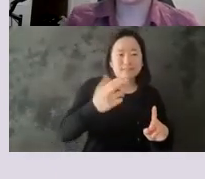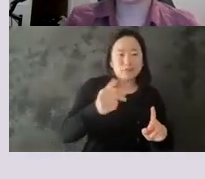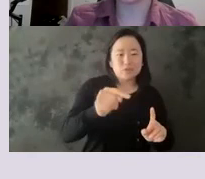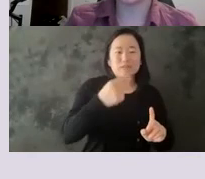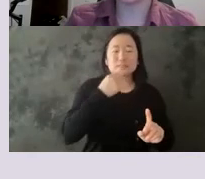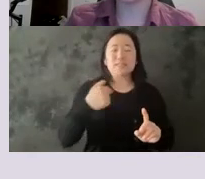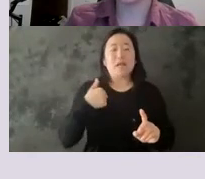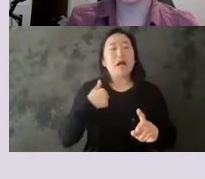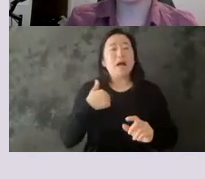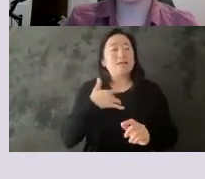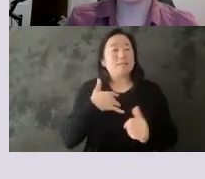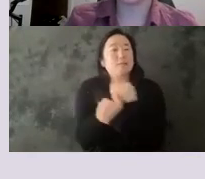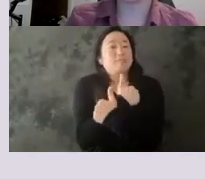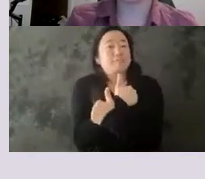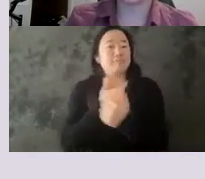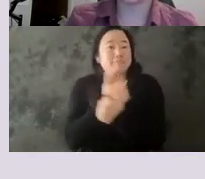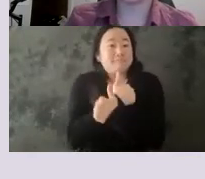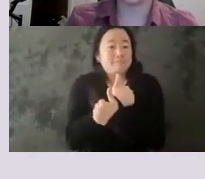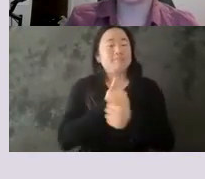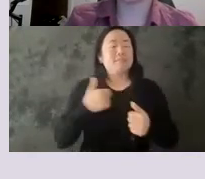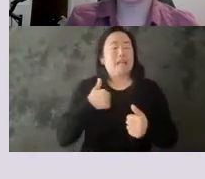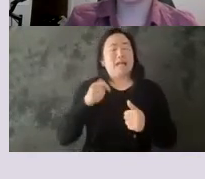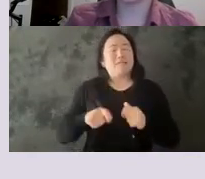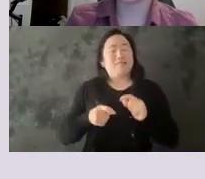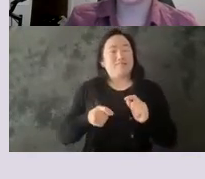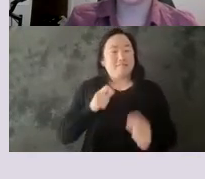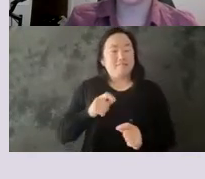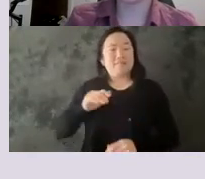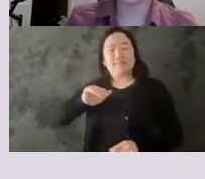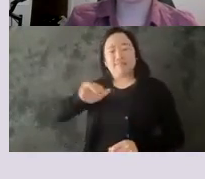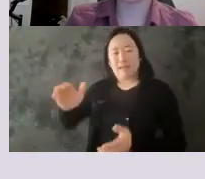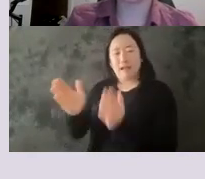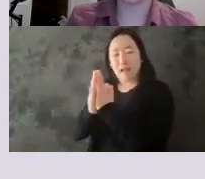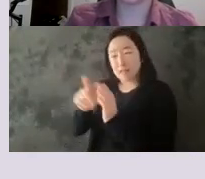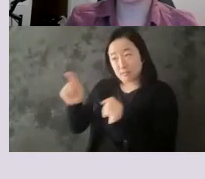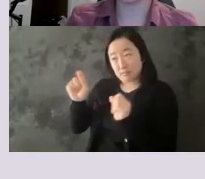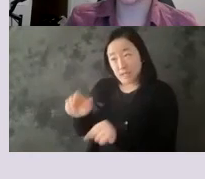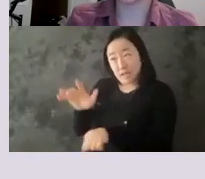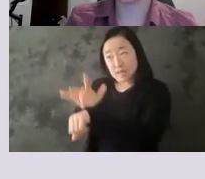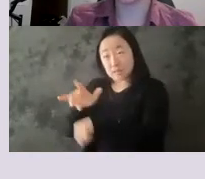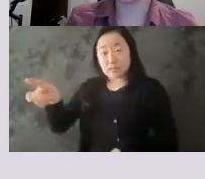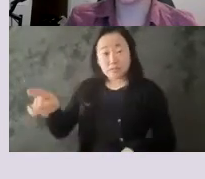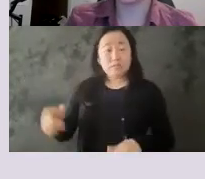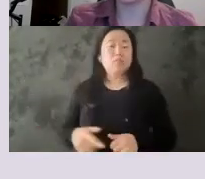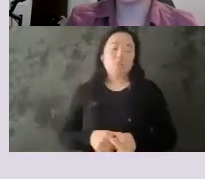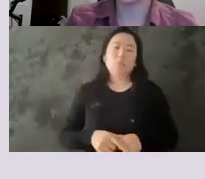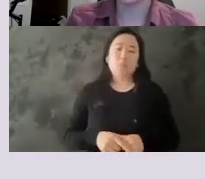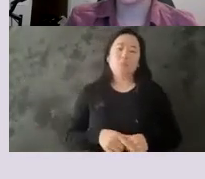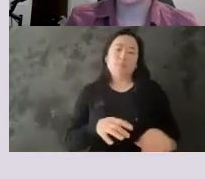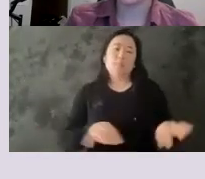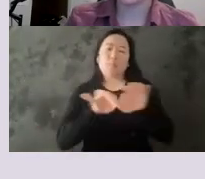want to be touched or not. Yeah, I think asking for that consent is really important. And that's also important with children as